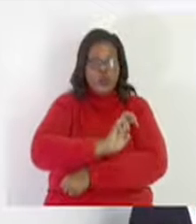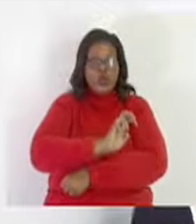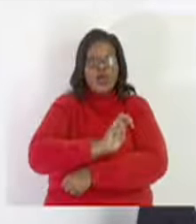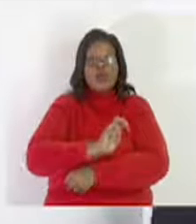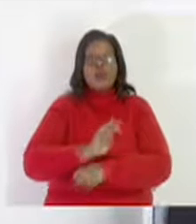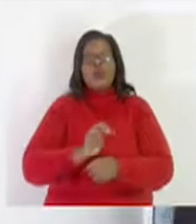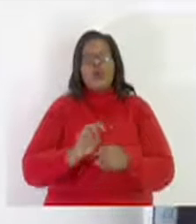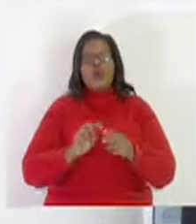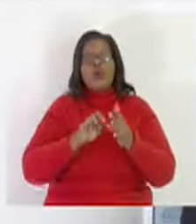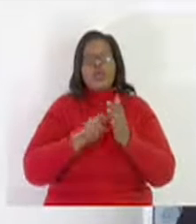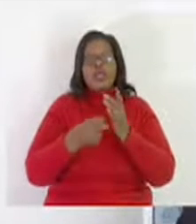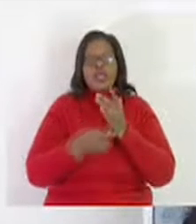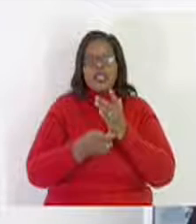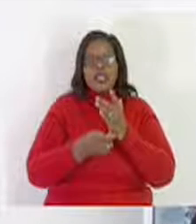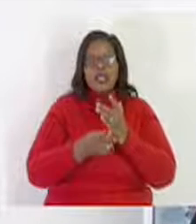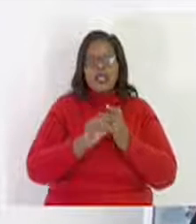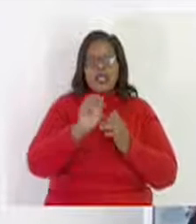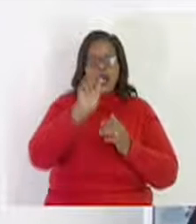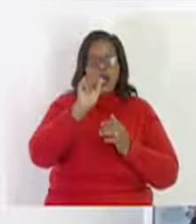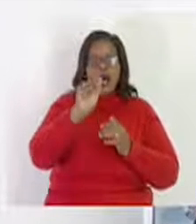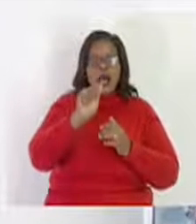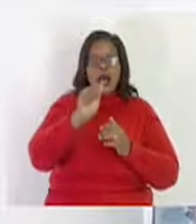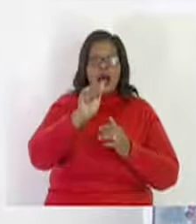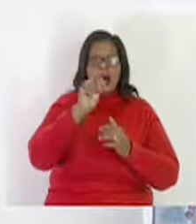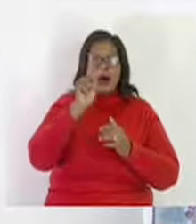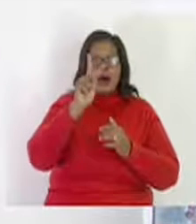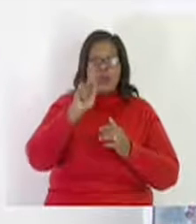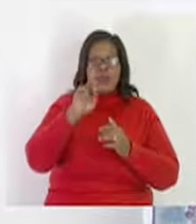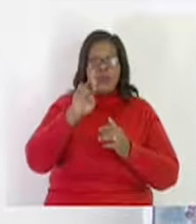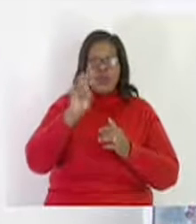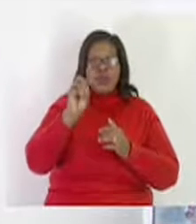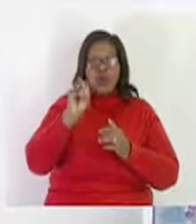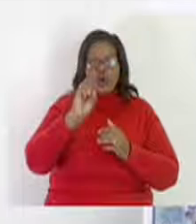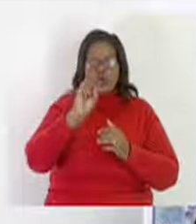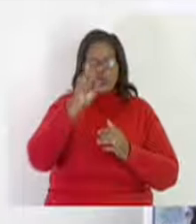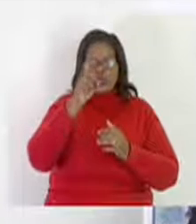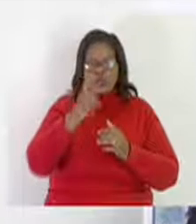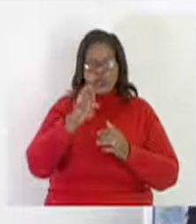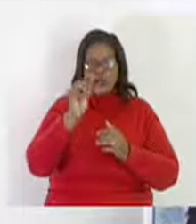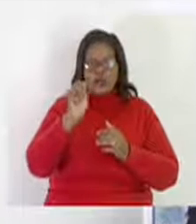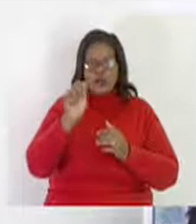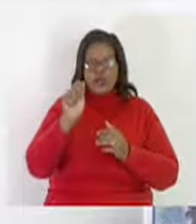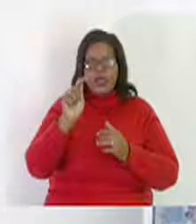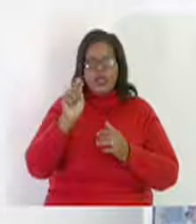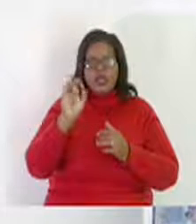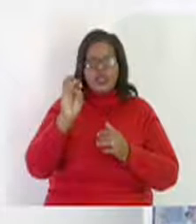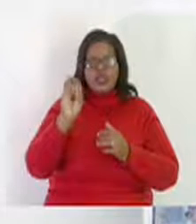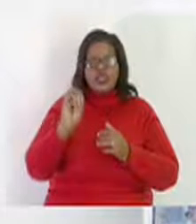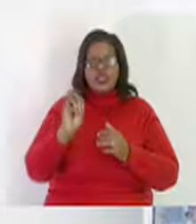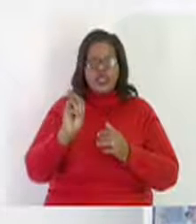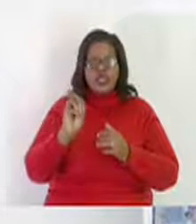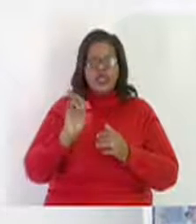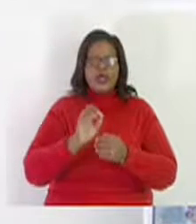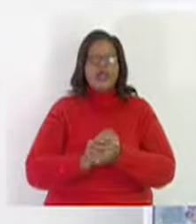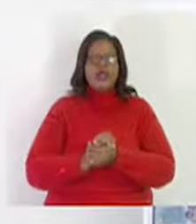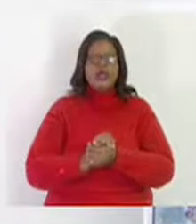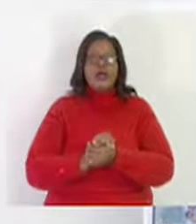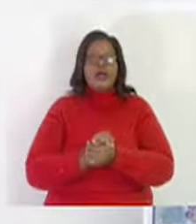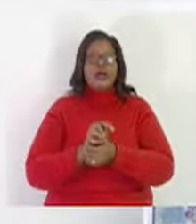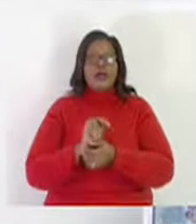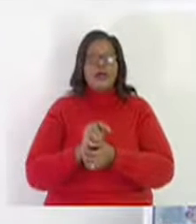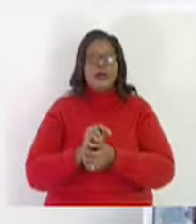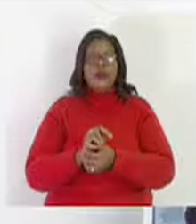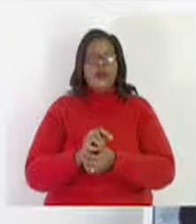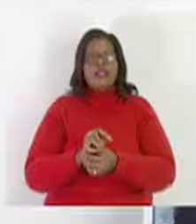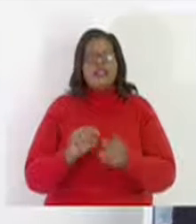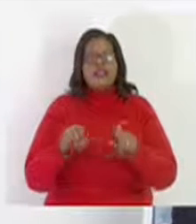approximation. This is not an actual answer. It's the same thing as maybe you are at